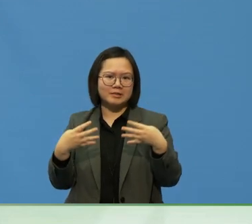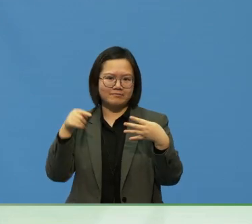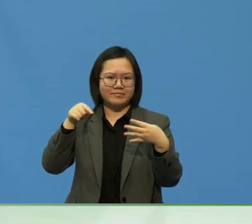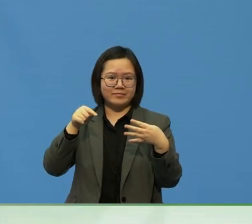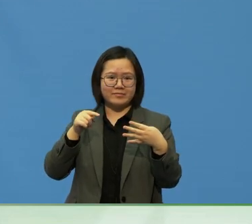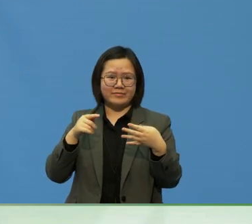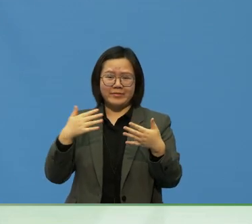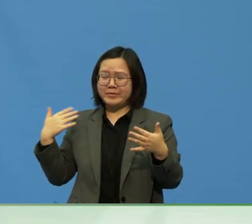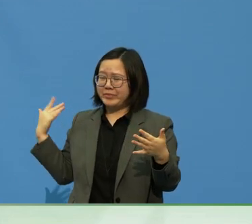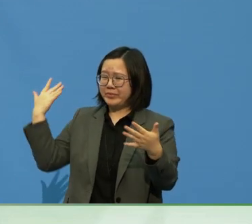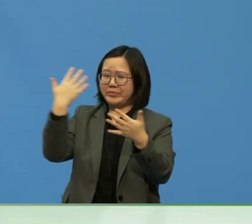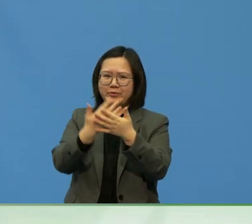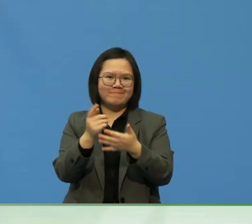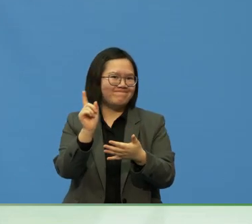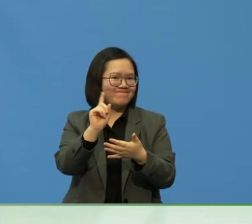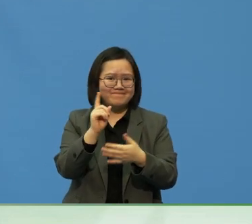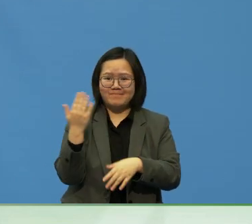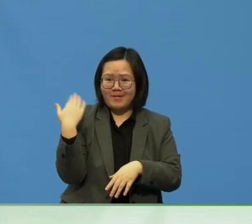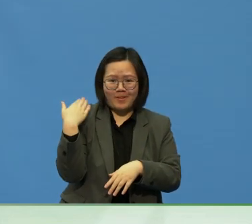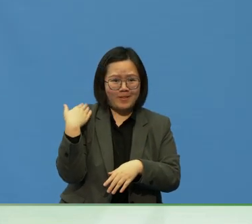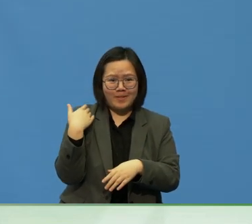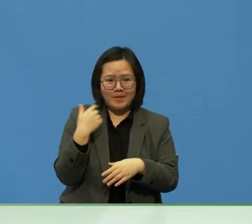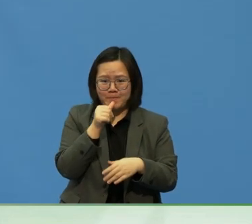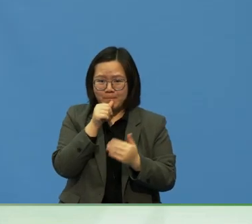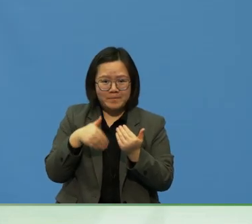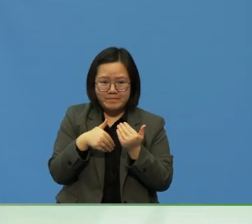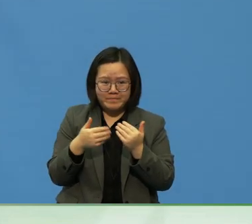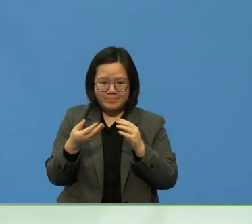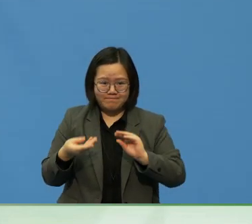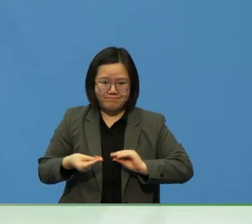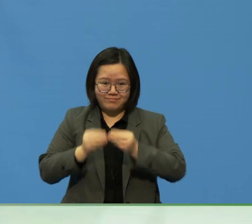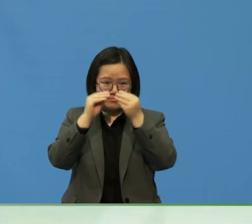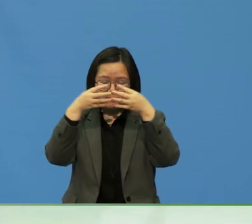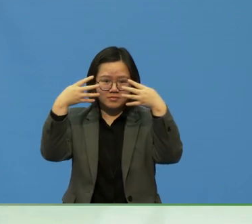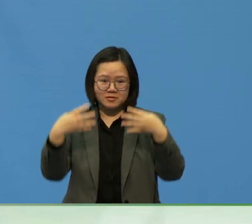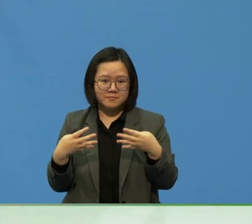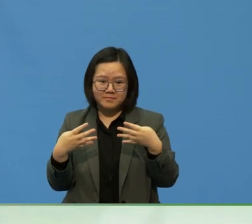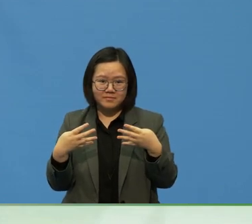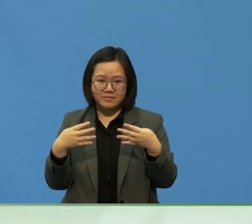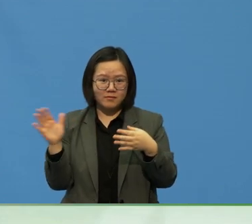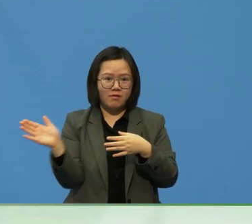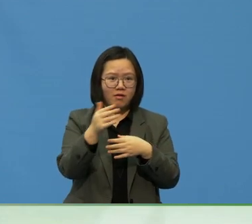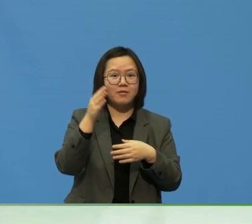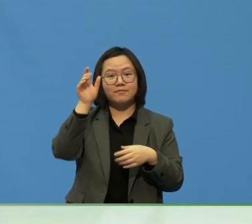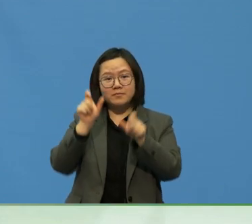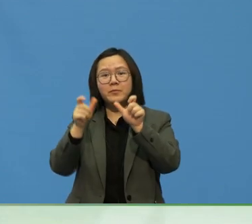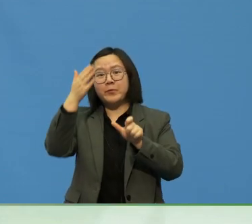and so it hasn't been fully realized, so we haven't gotten everybody there yet, but we do now have an accessibility commissioner